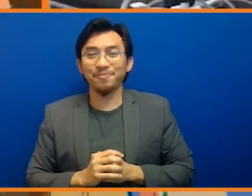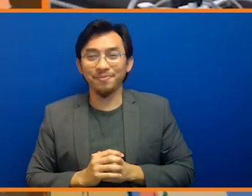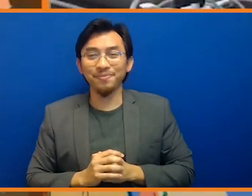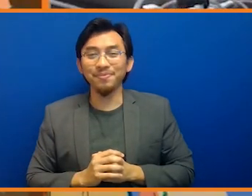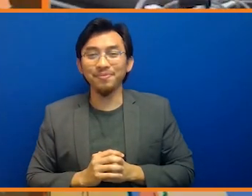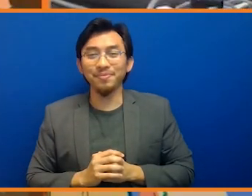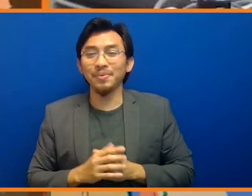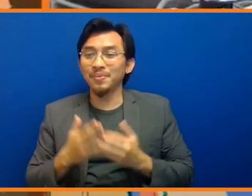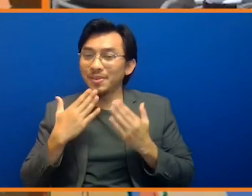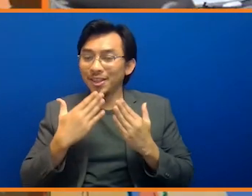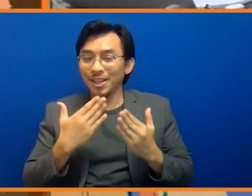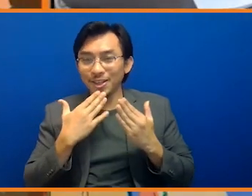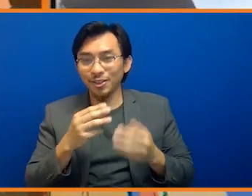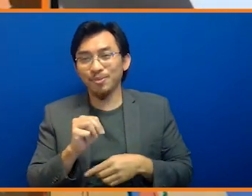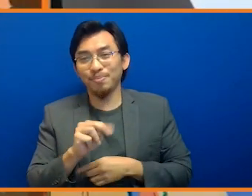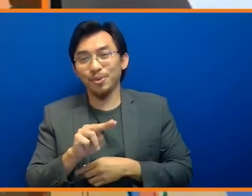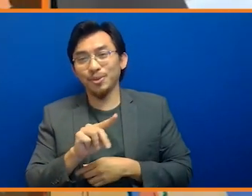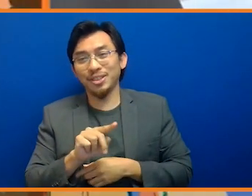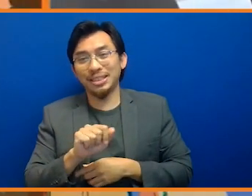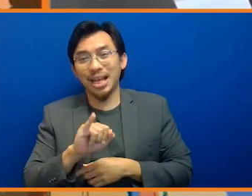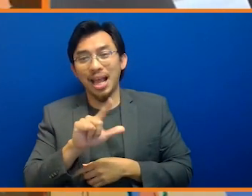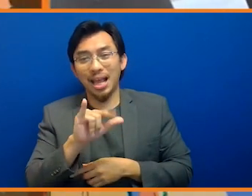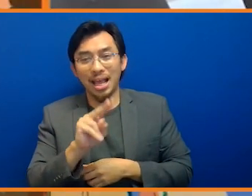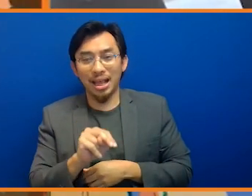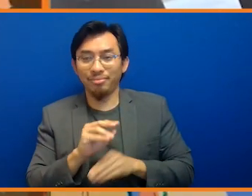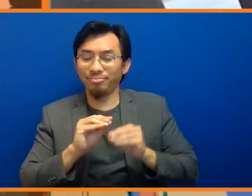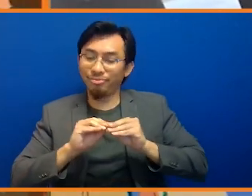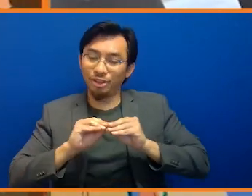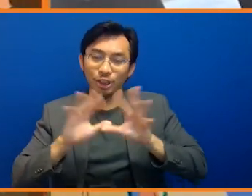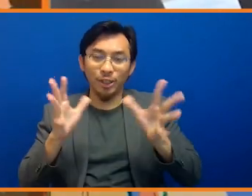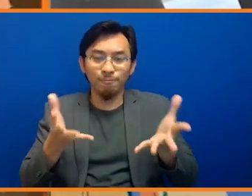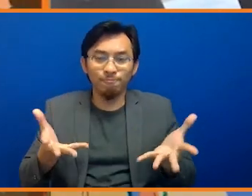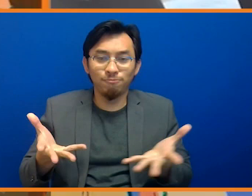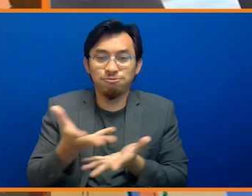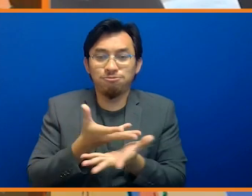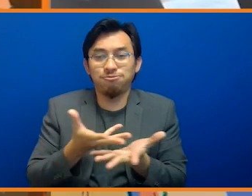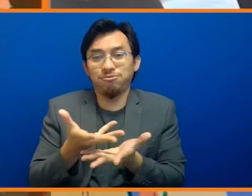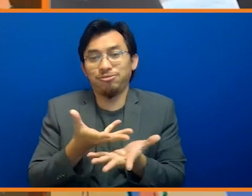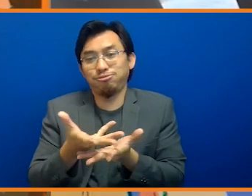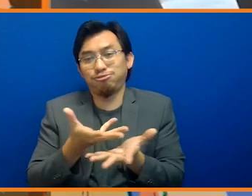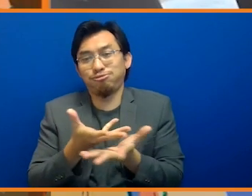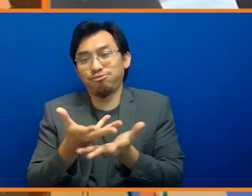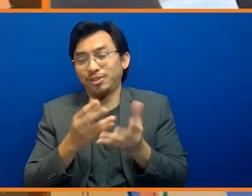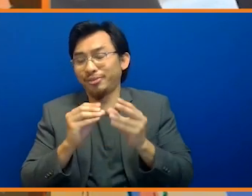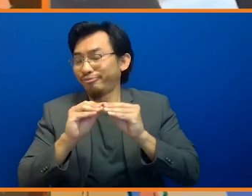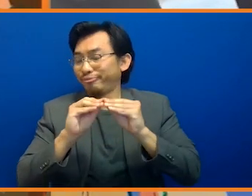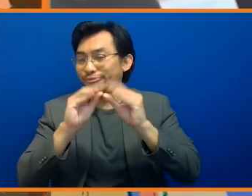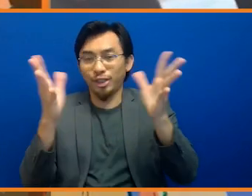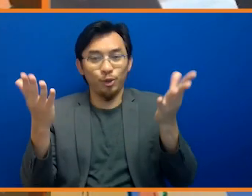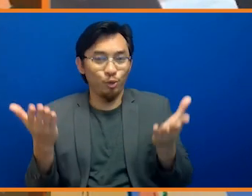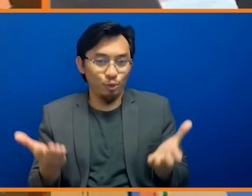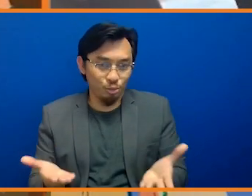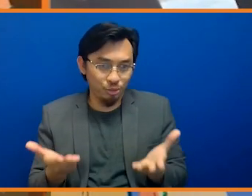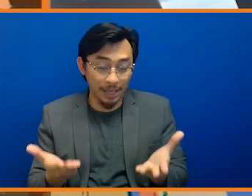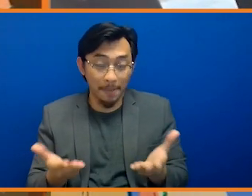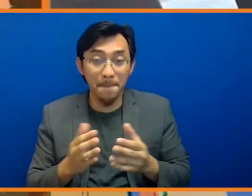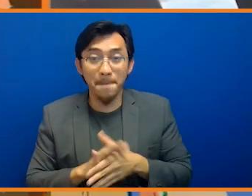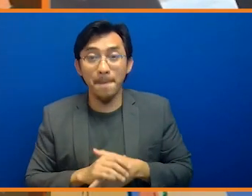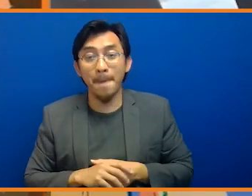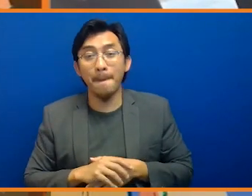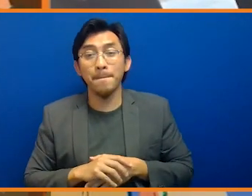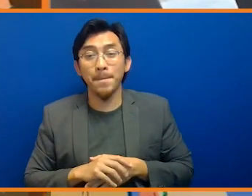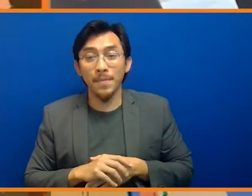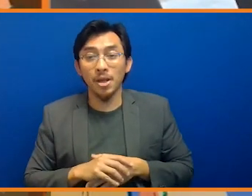Thank you very much, Dr. Muzailin, for very insightful discussions and also very insightful material for